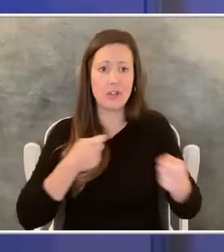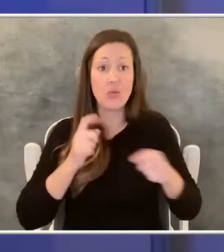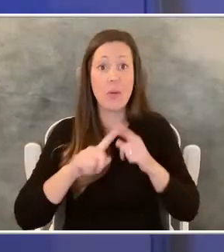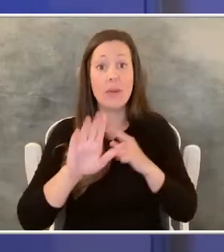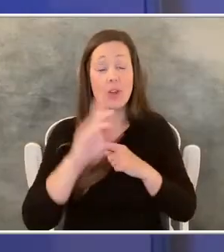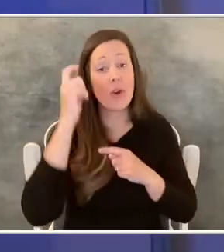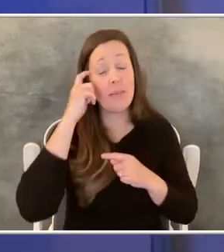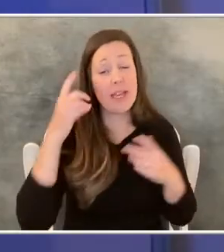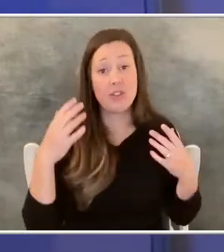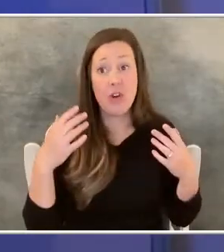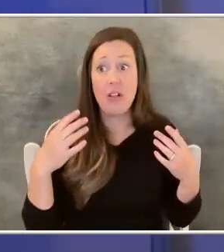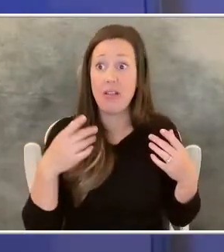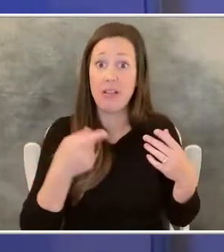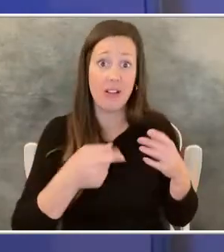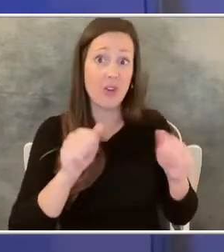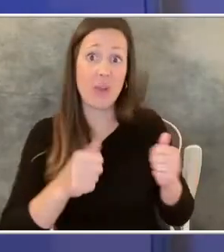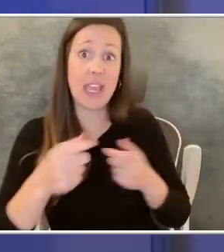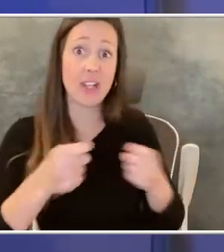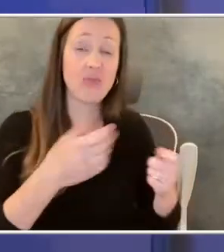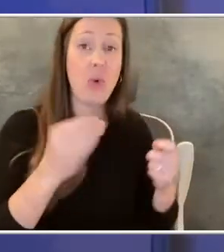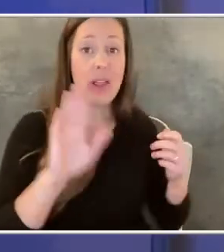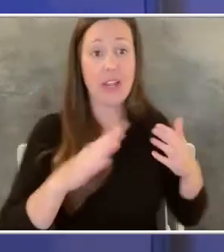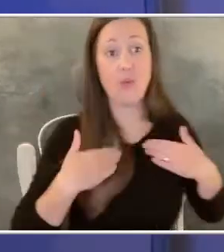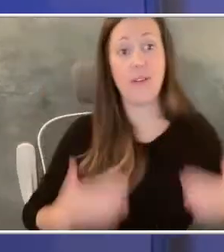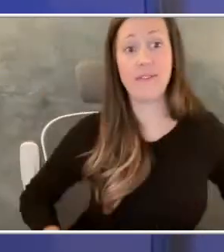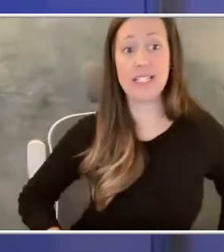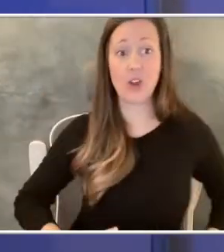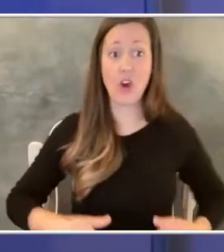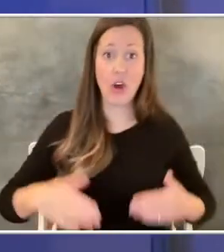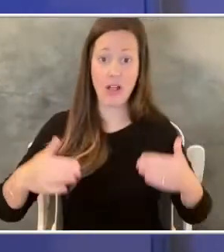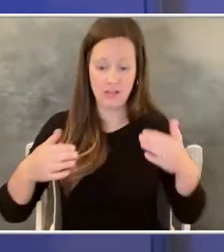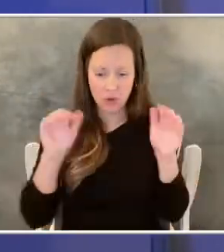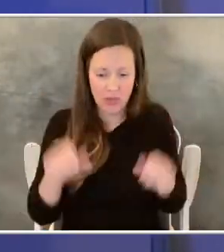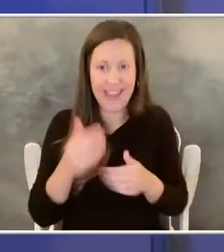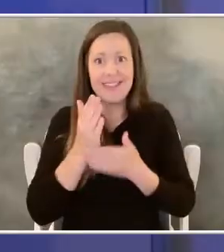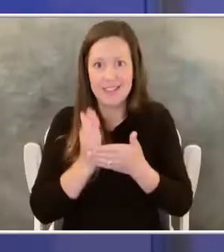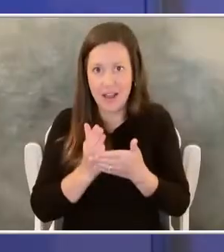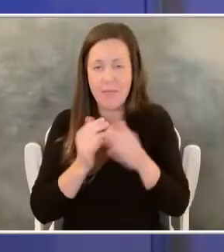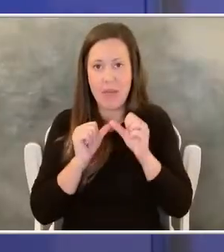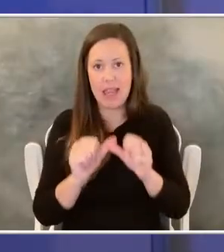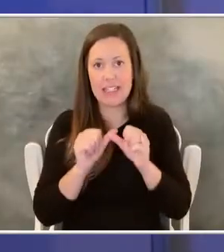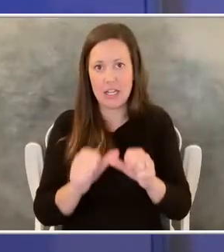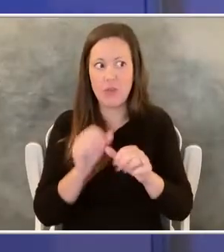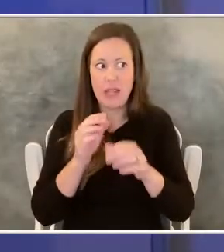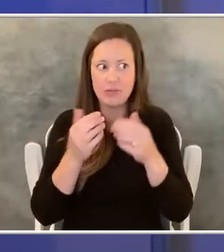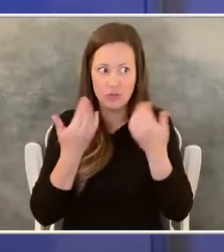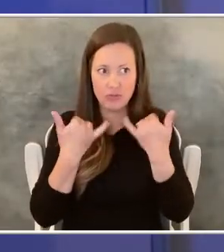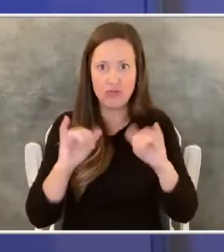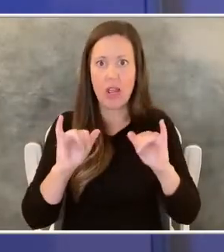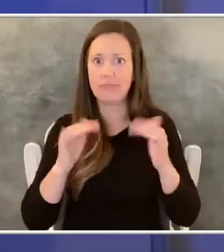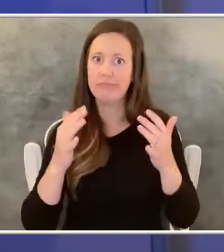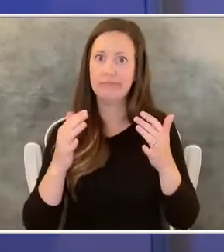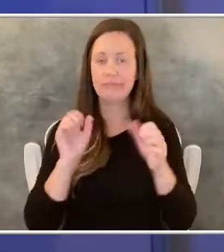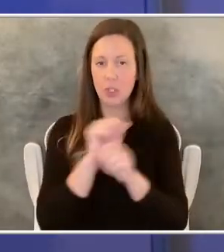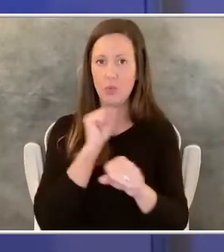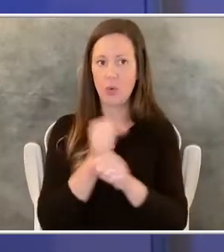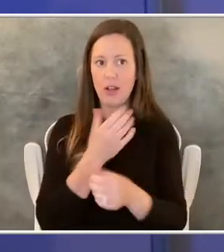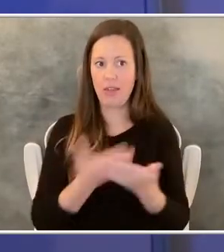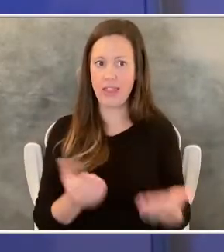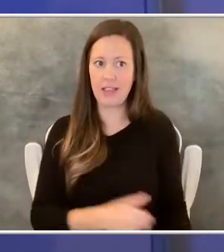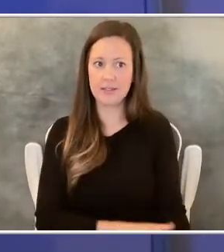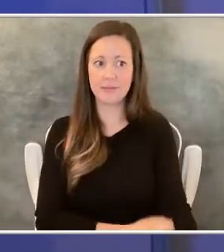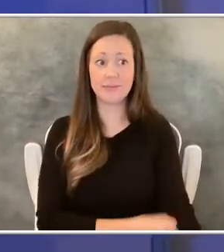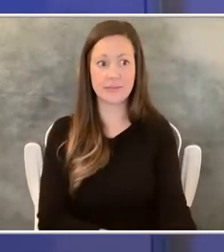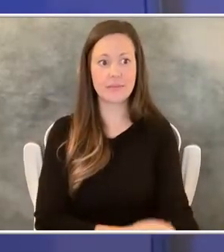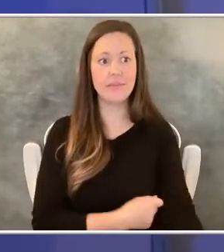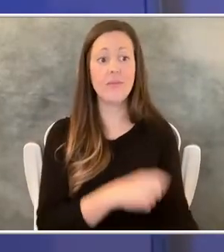state and you can control your physical state some, you know, by continuing to work on things. And it's a lot of hard work,